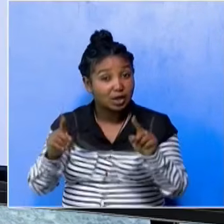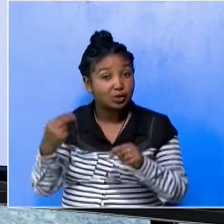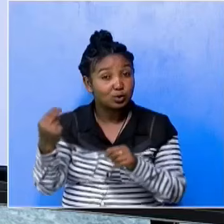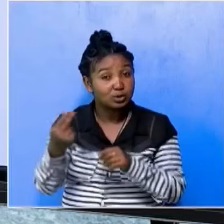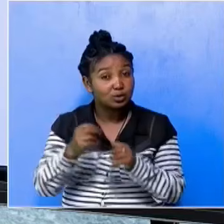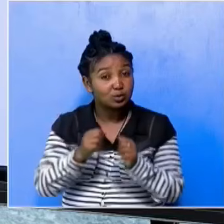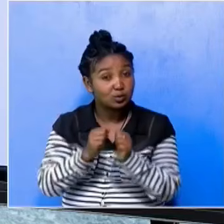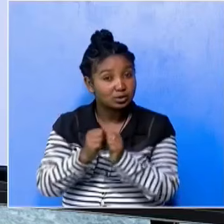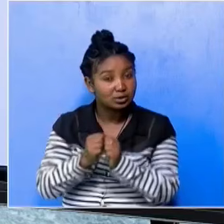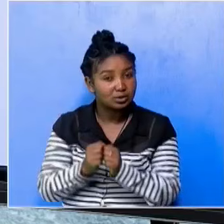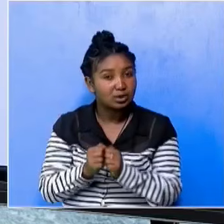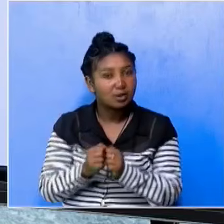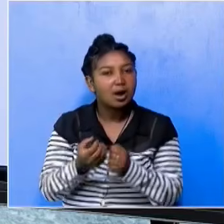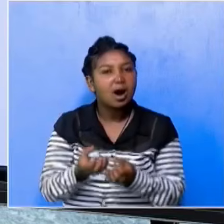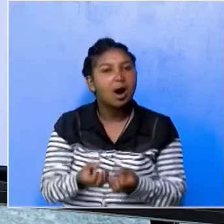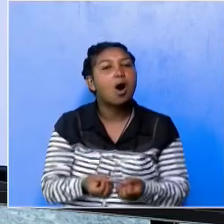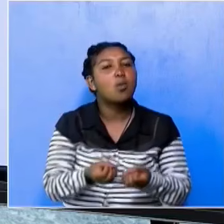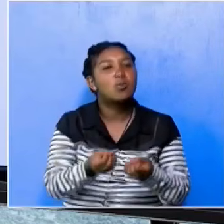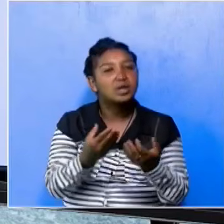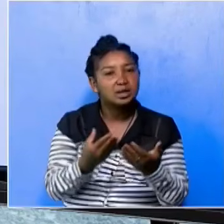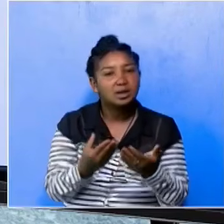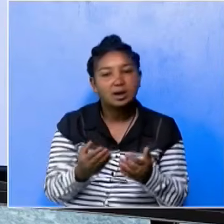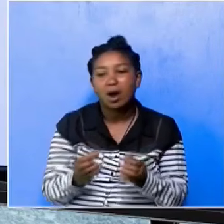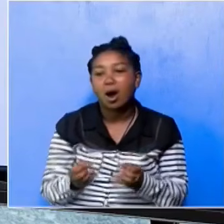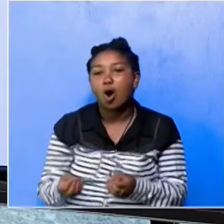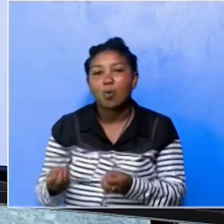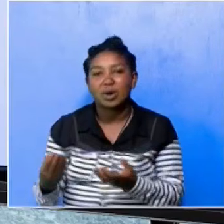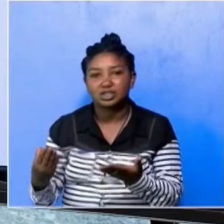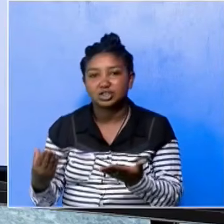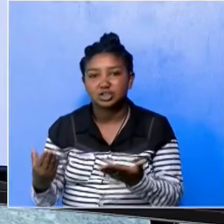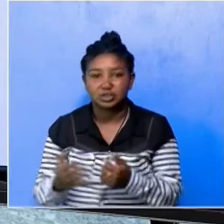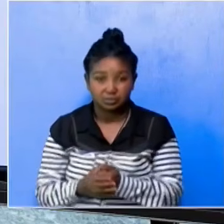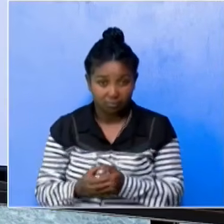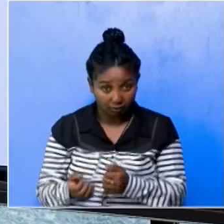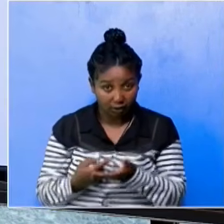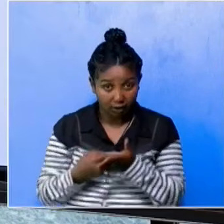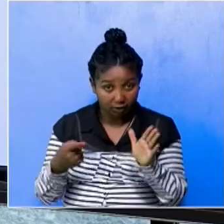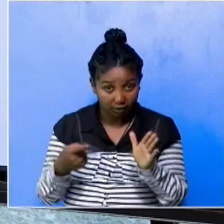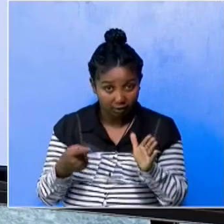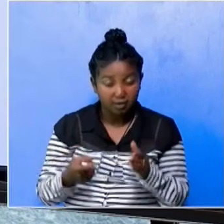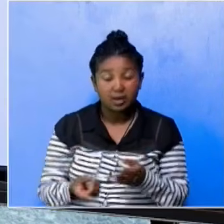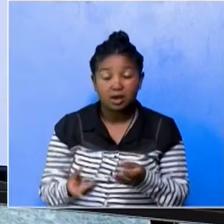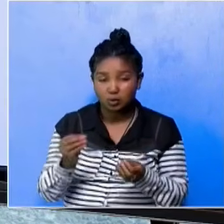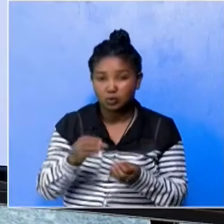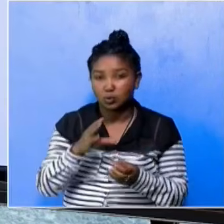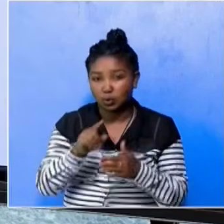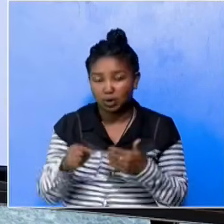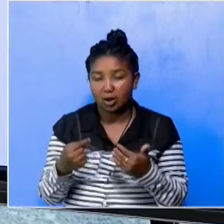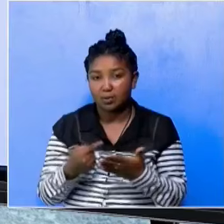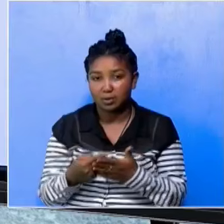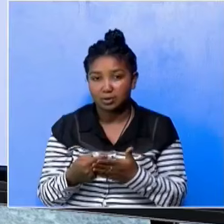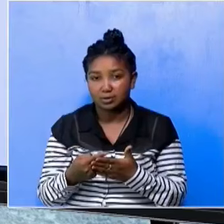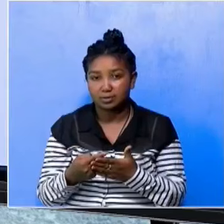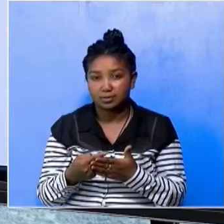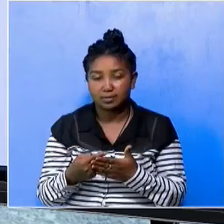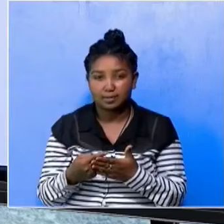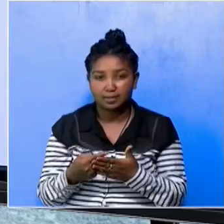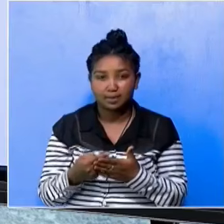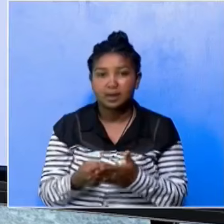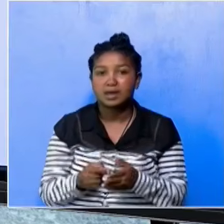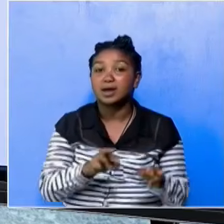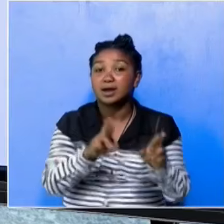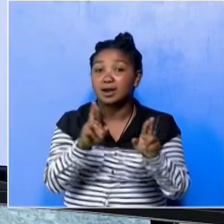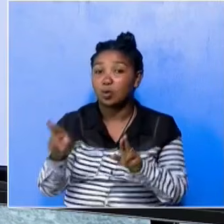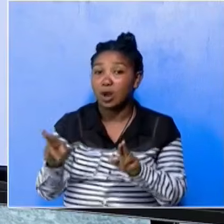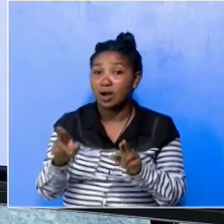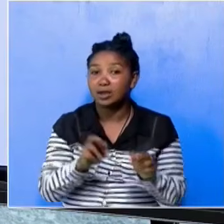with how many and how much. Is that clear? And also we will talk about regular